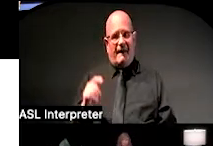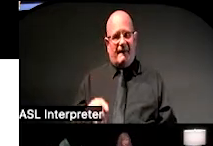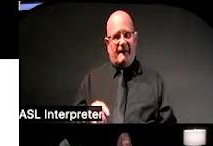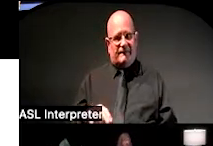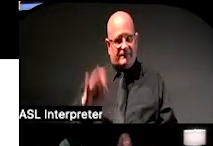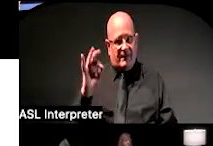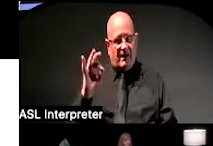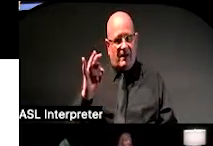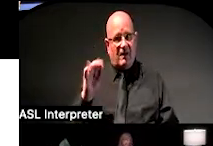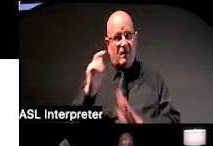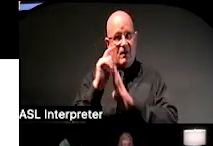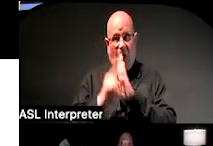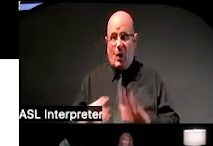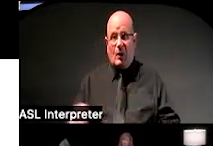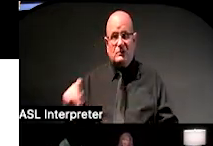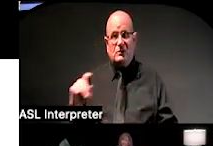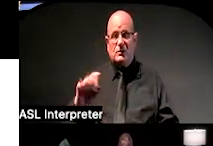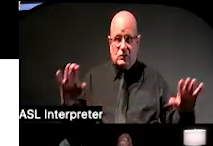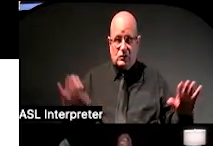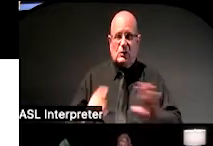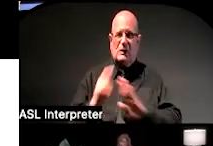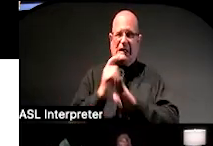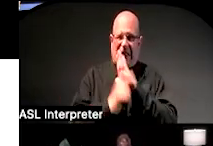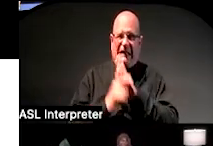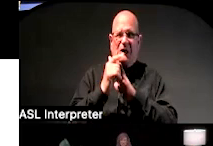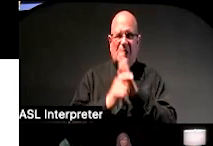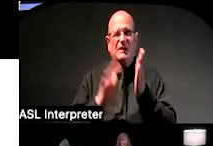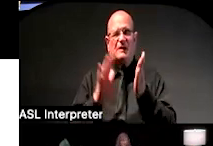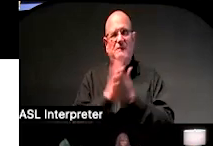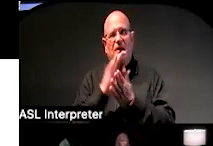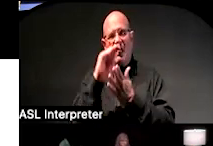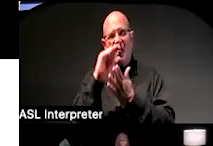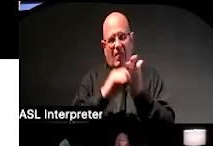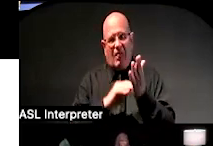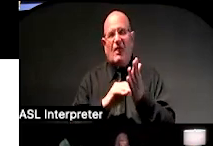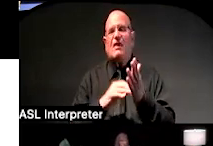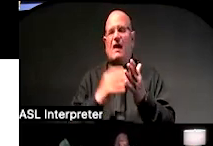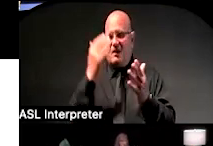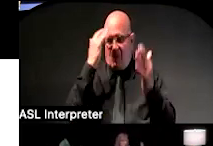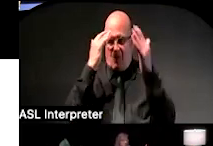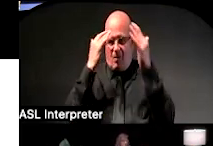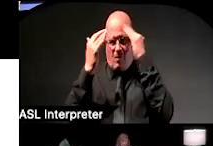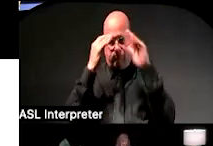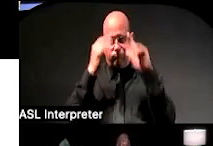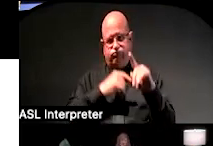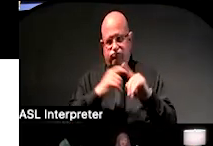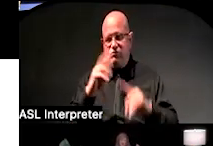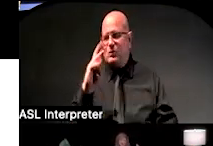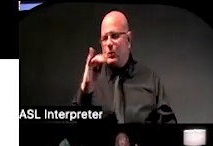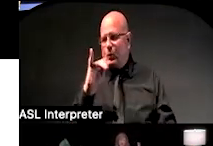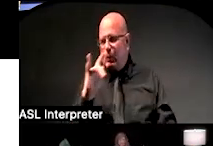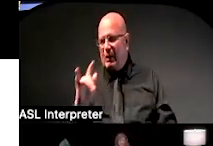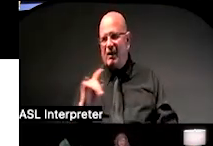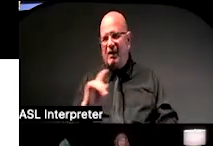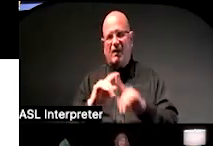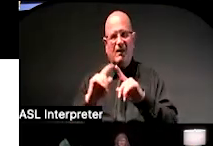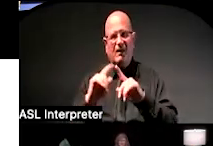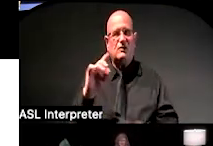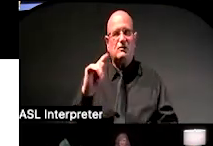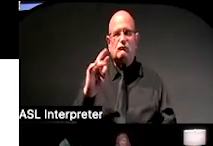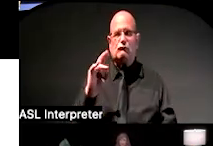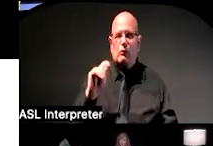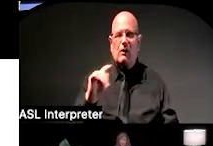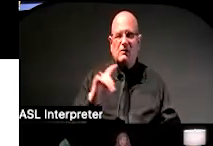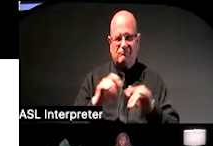the lawyers could do all of the legal documents. They could do all of the wills and the trusts and things